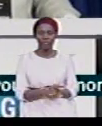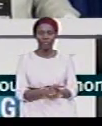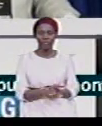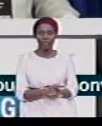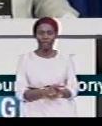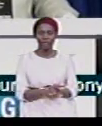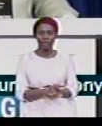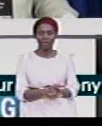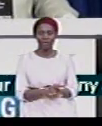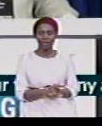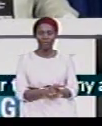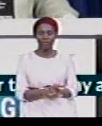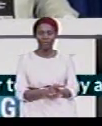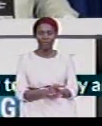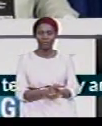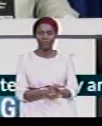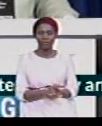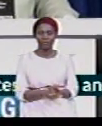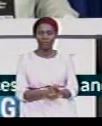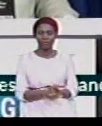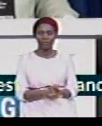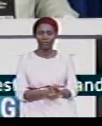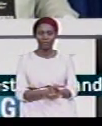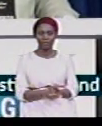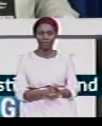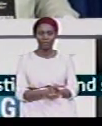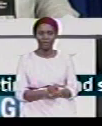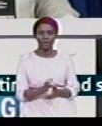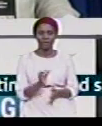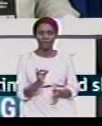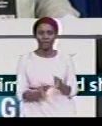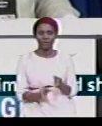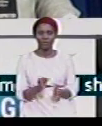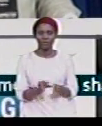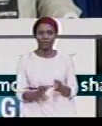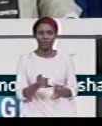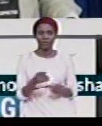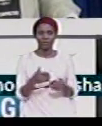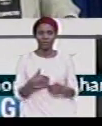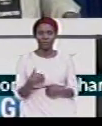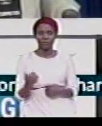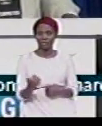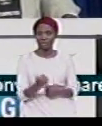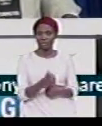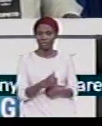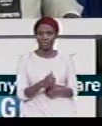And if you have any miracle, just shout praise the Lord.